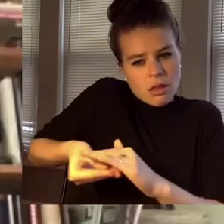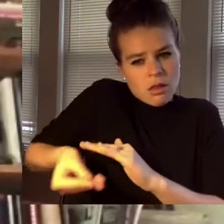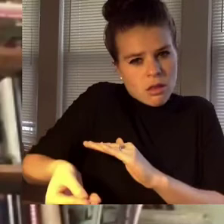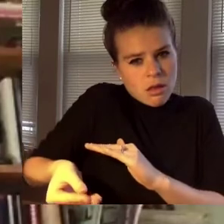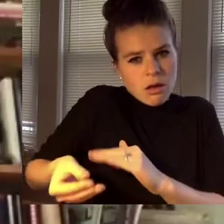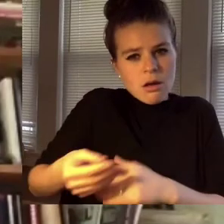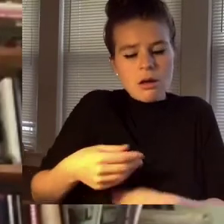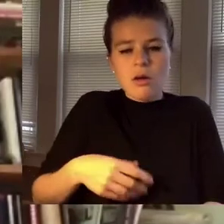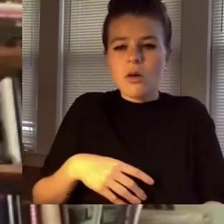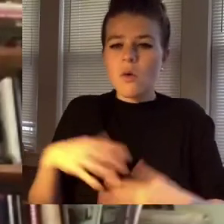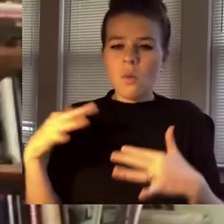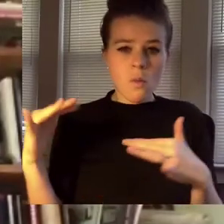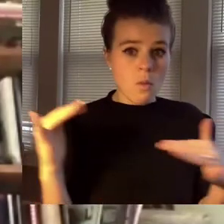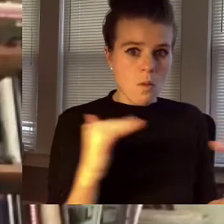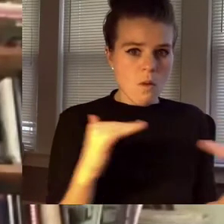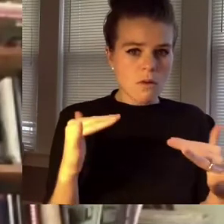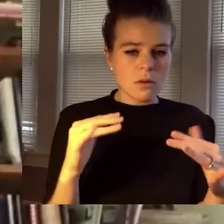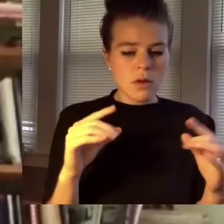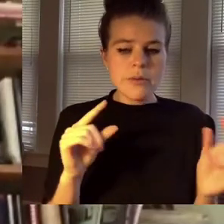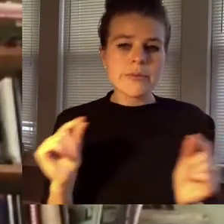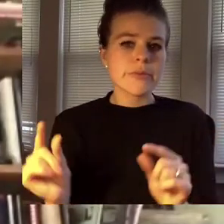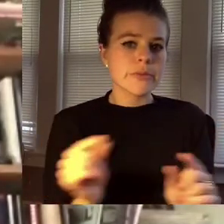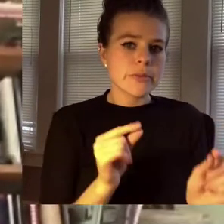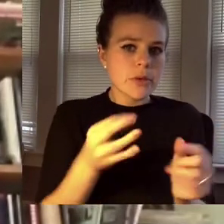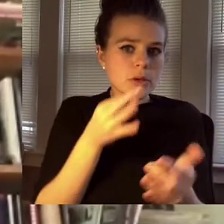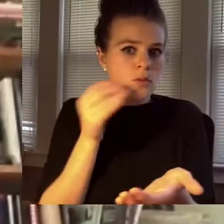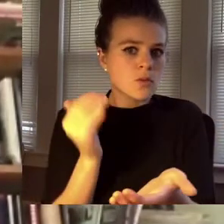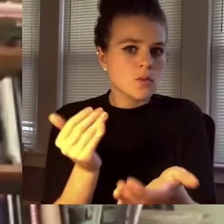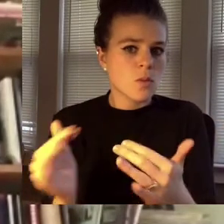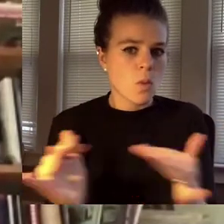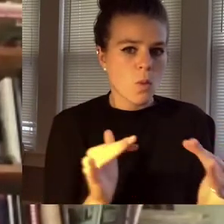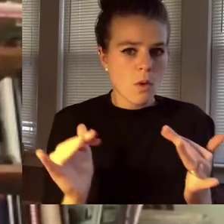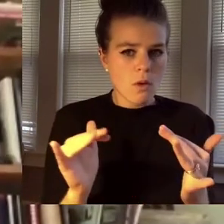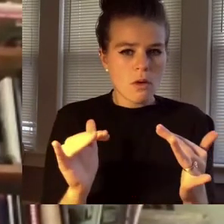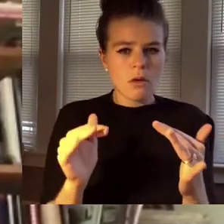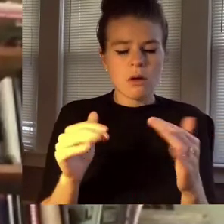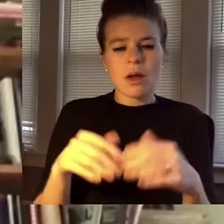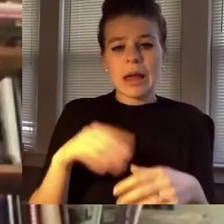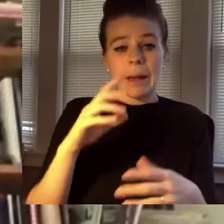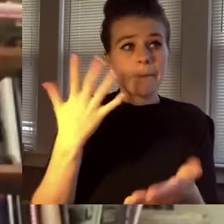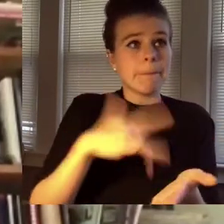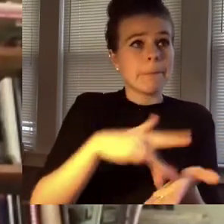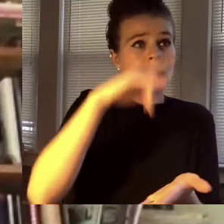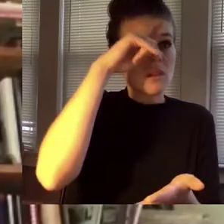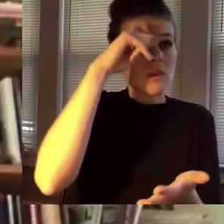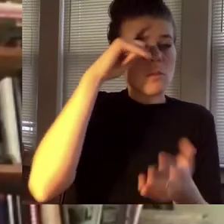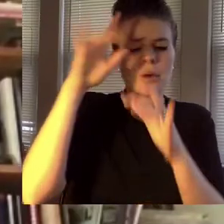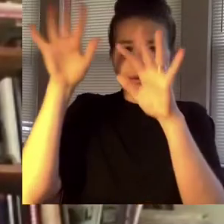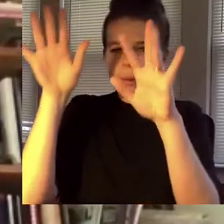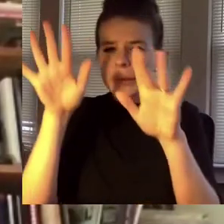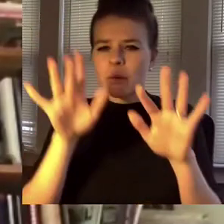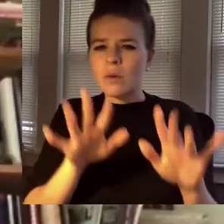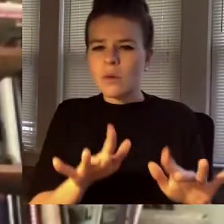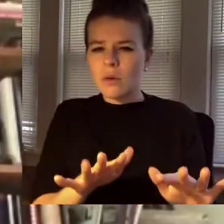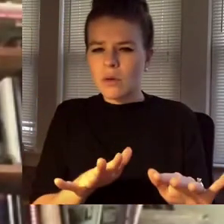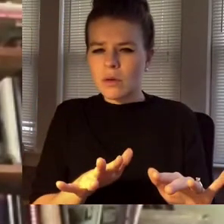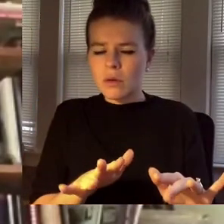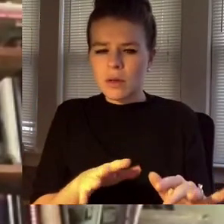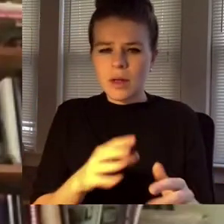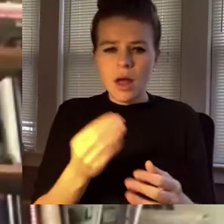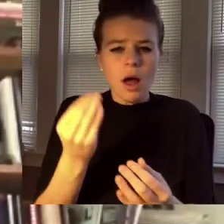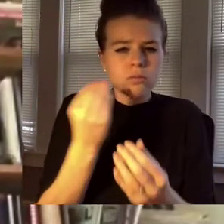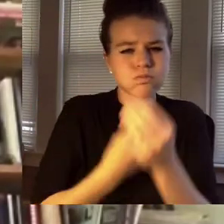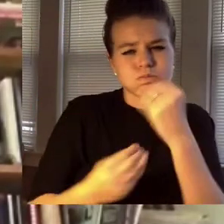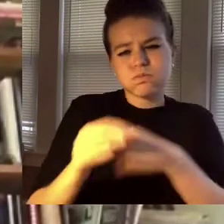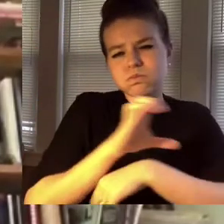wars and rumors of wars, snowfall in the summer, a veritable feast for the poets who